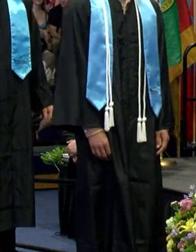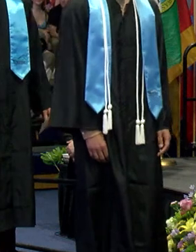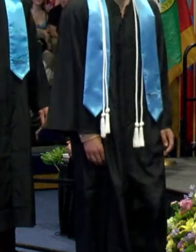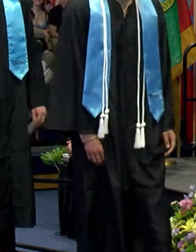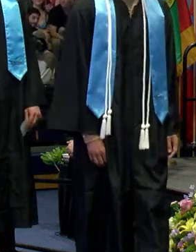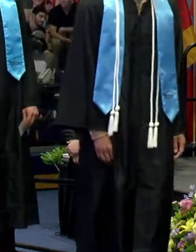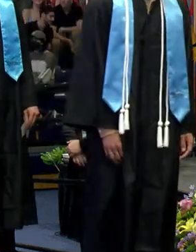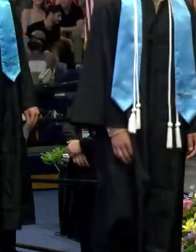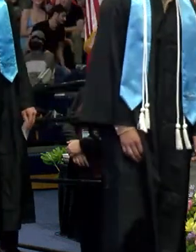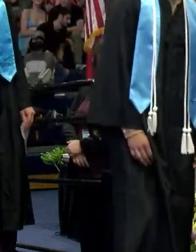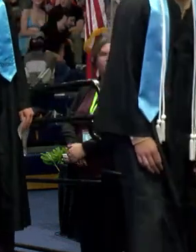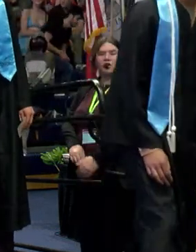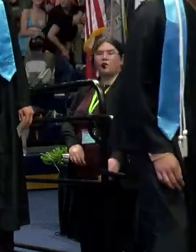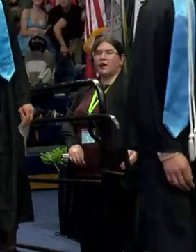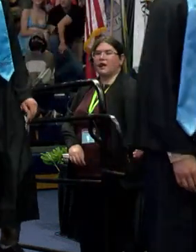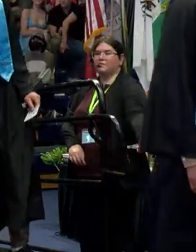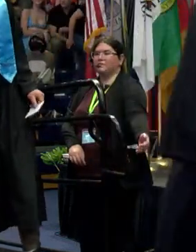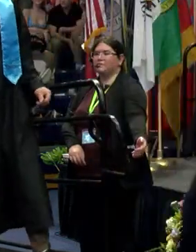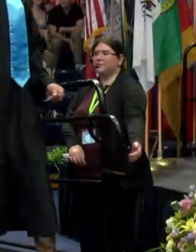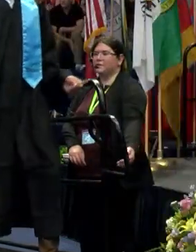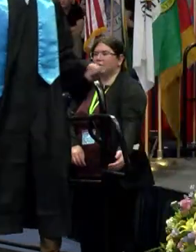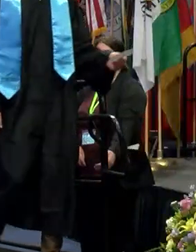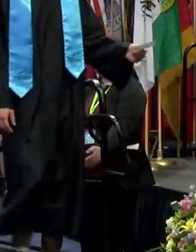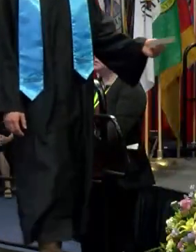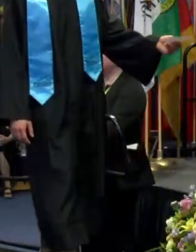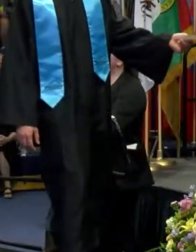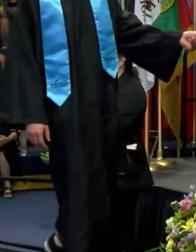Michael Quijana.